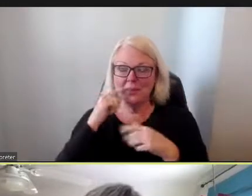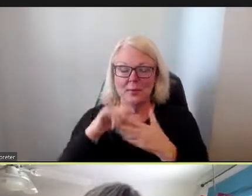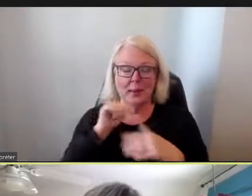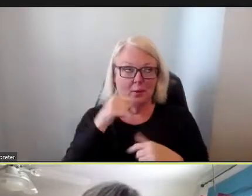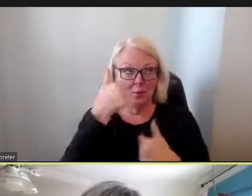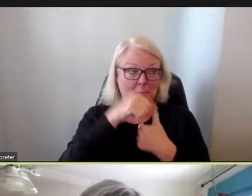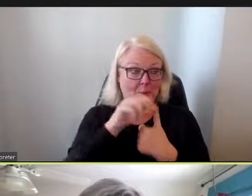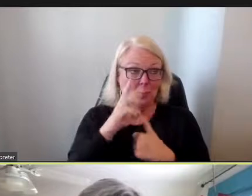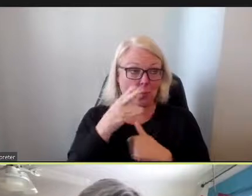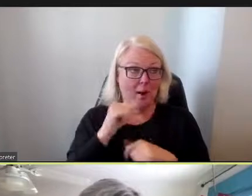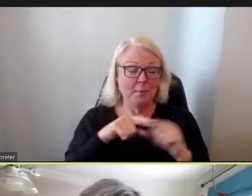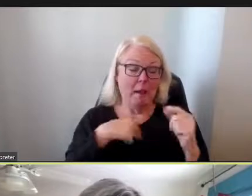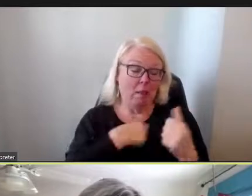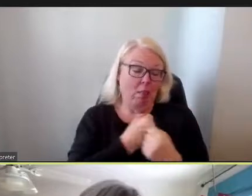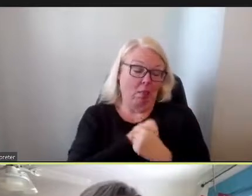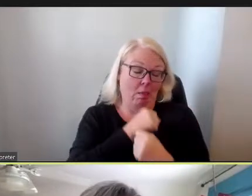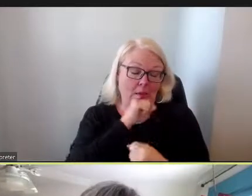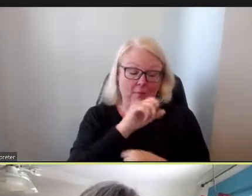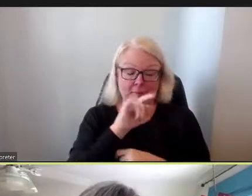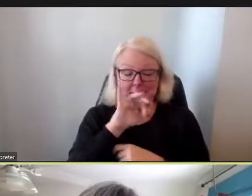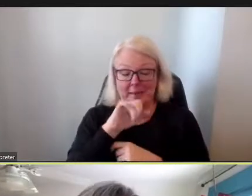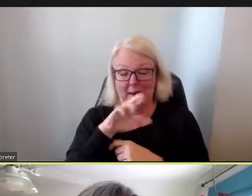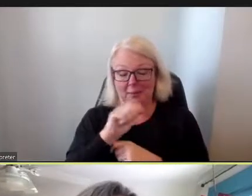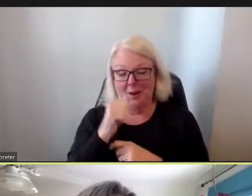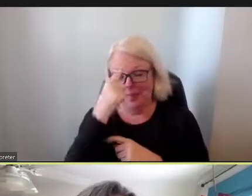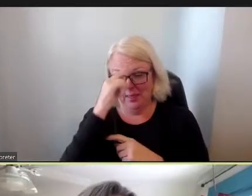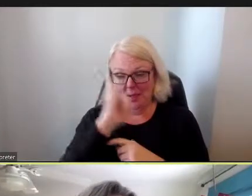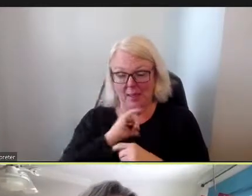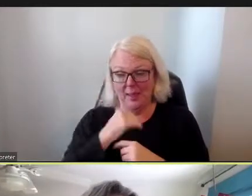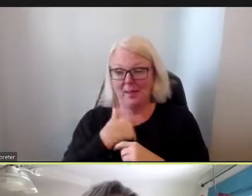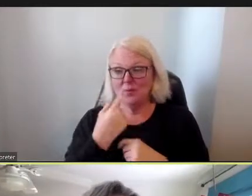except I just love tiaras and I thought I had one.